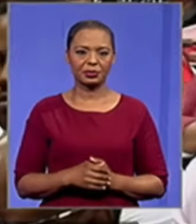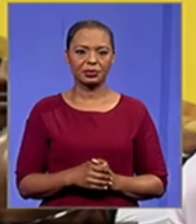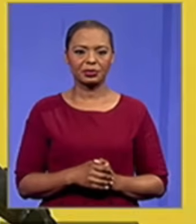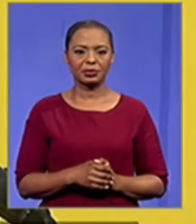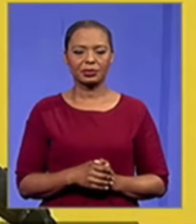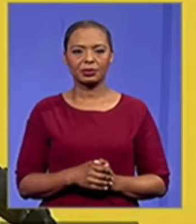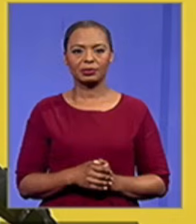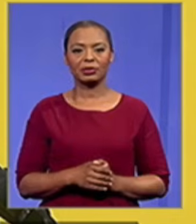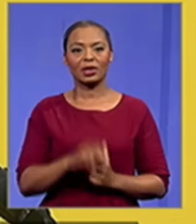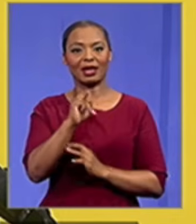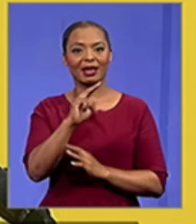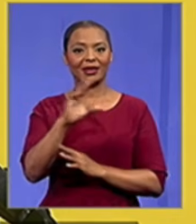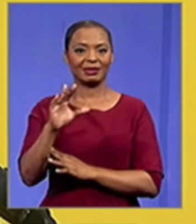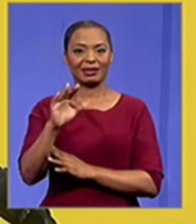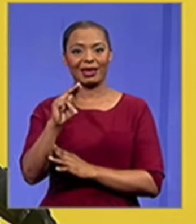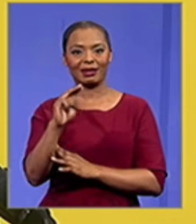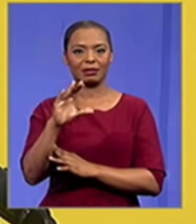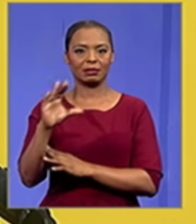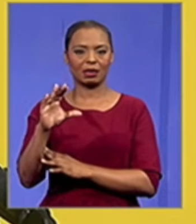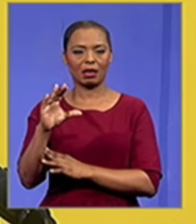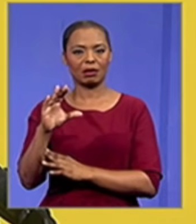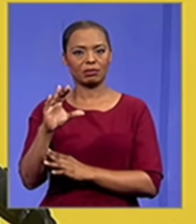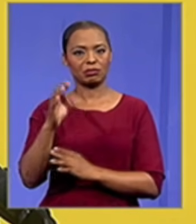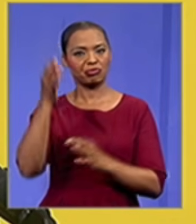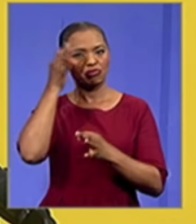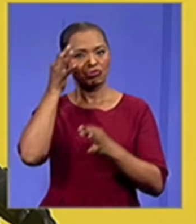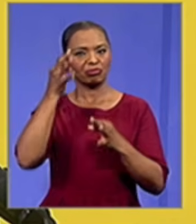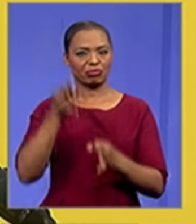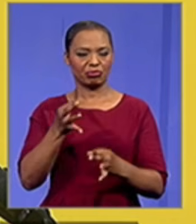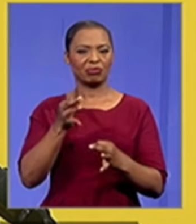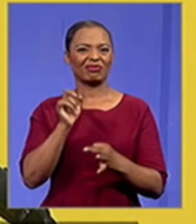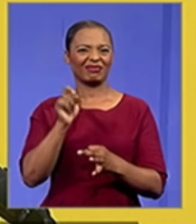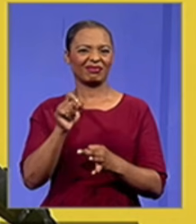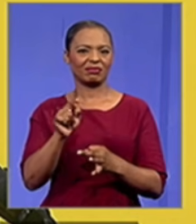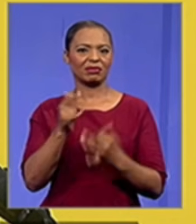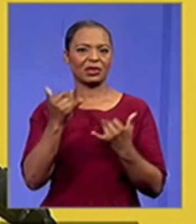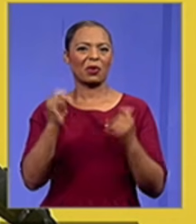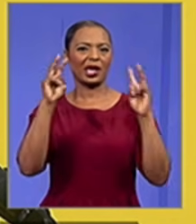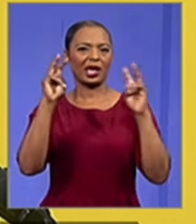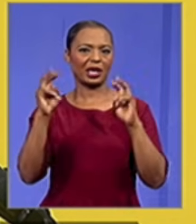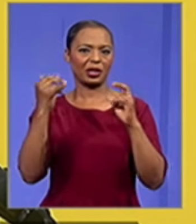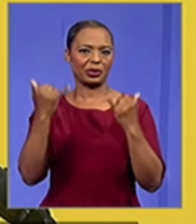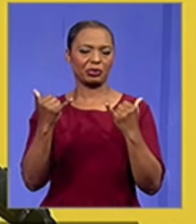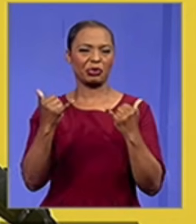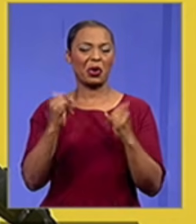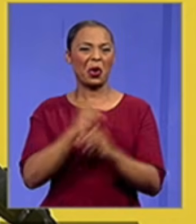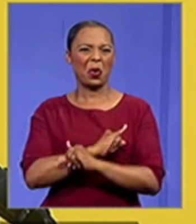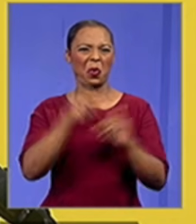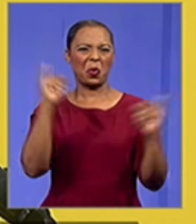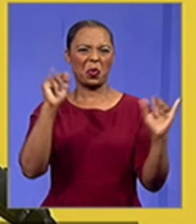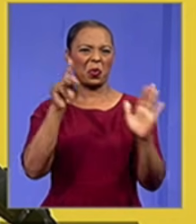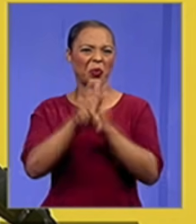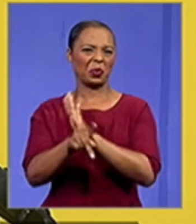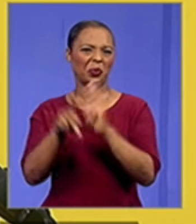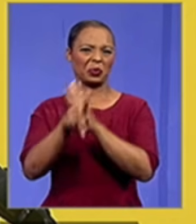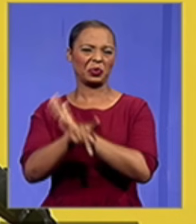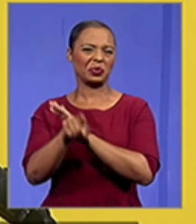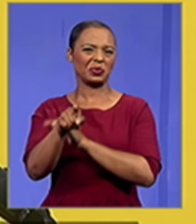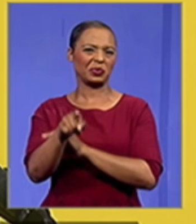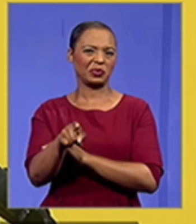The ANC-NEC has condemned in the strongest terms the brutal killings of